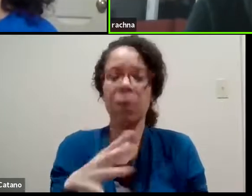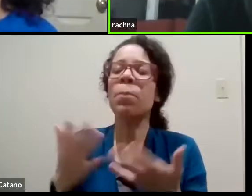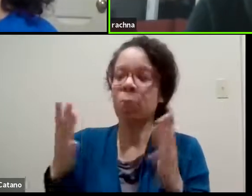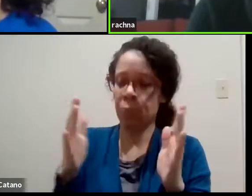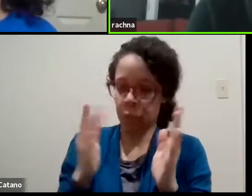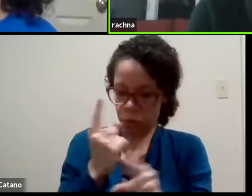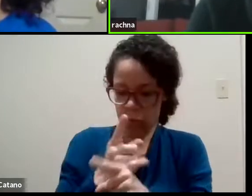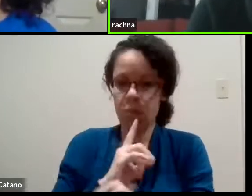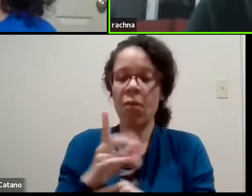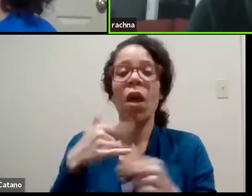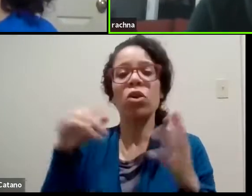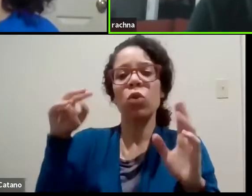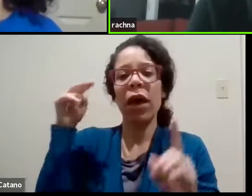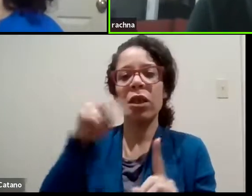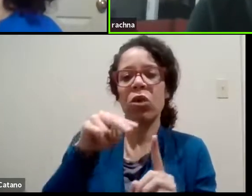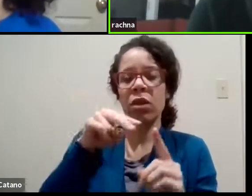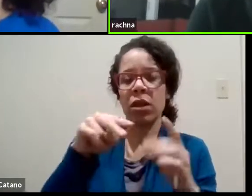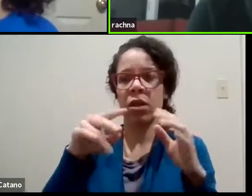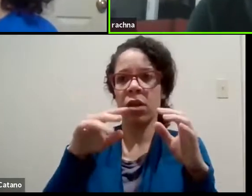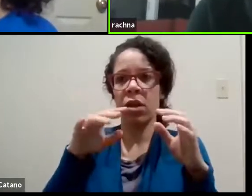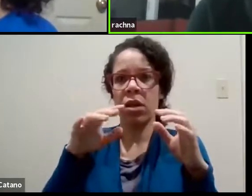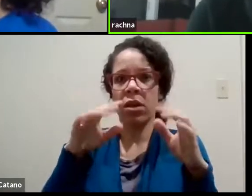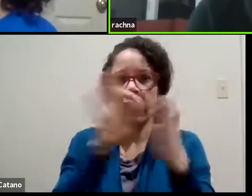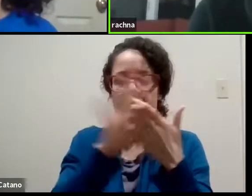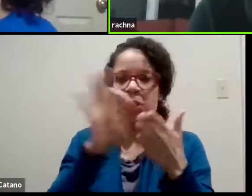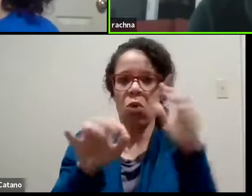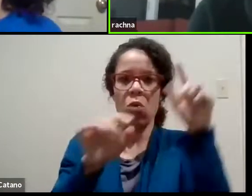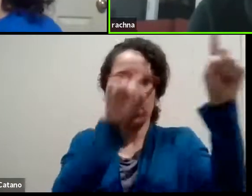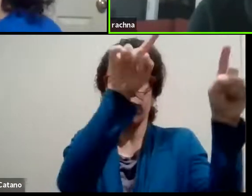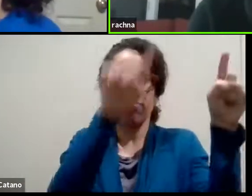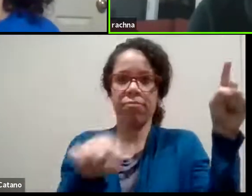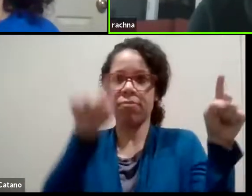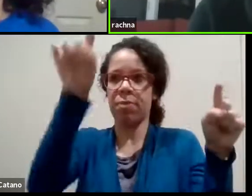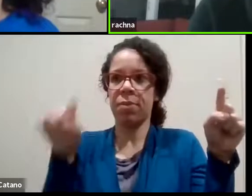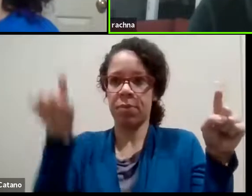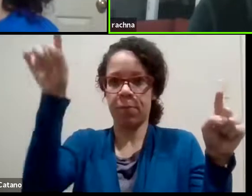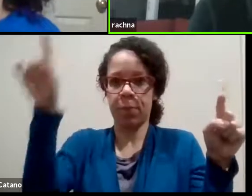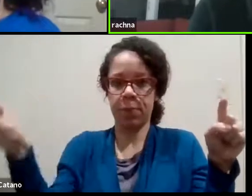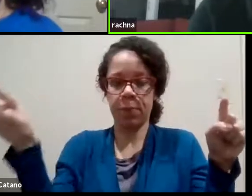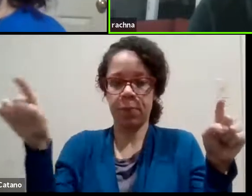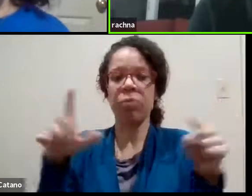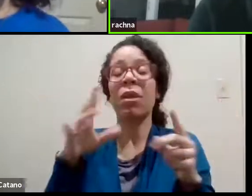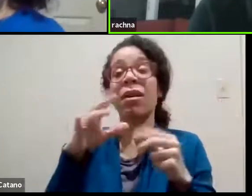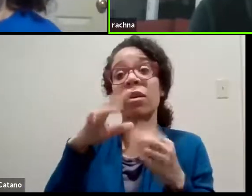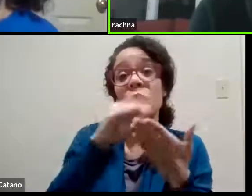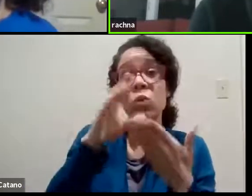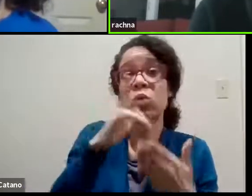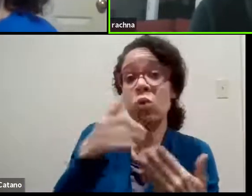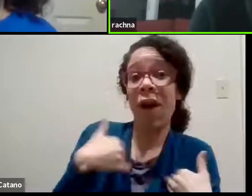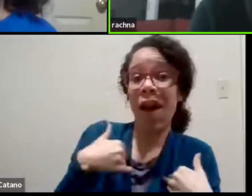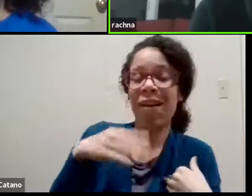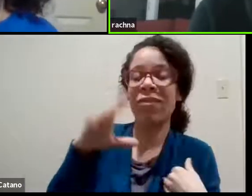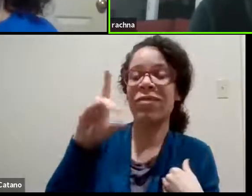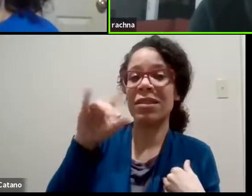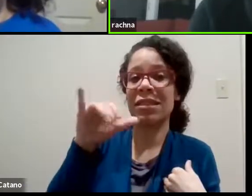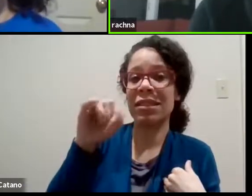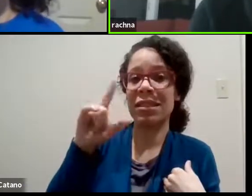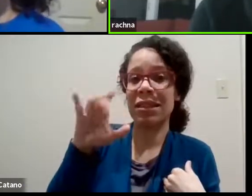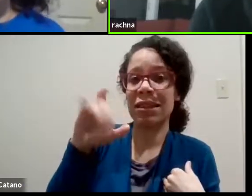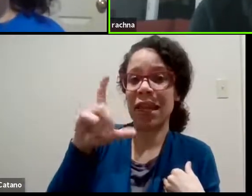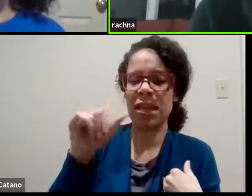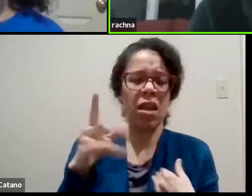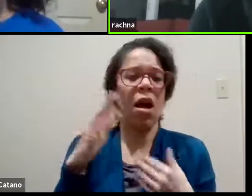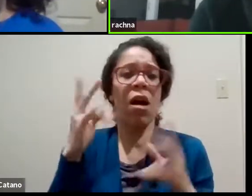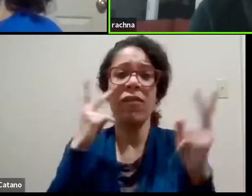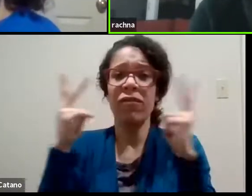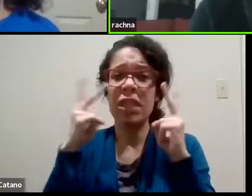constellation of scores. And so, oftentimes, kids who have dyslexia have really remarkable visual